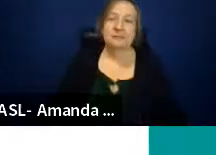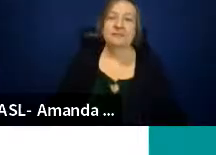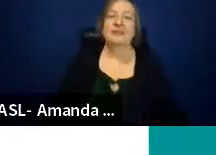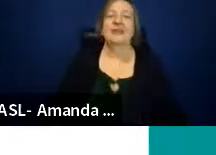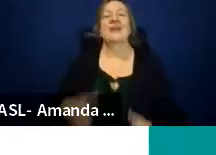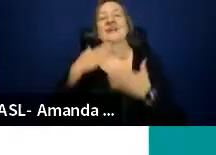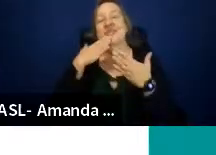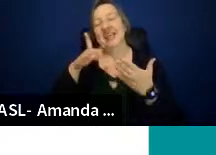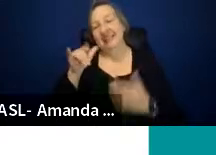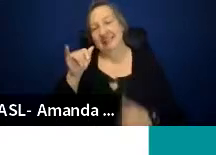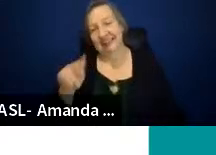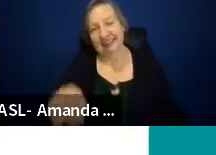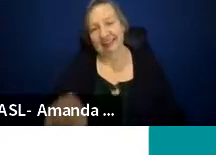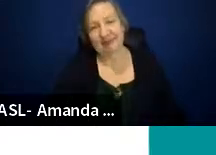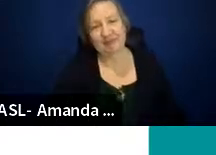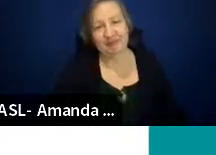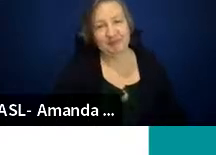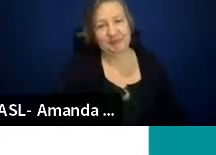Thanks, Lynn.